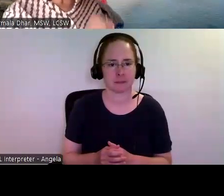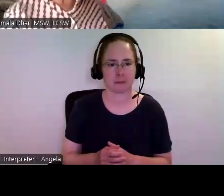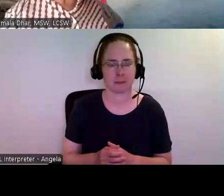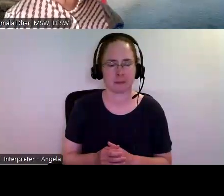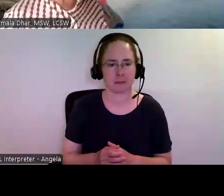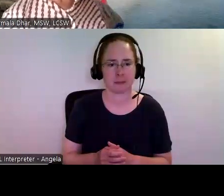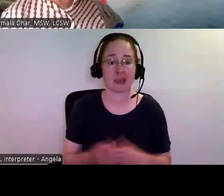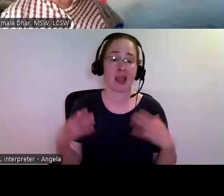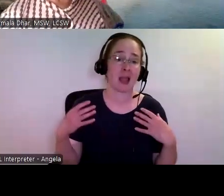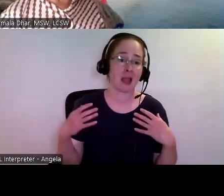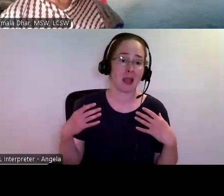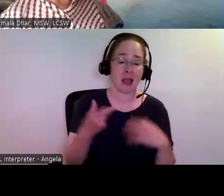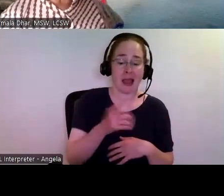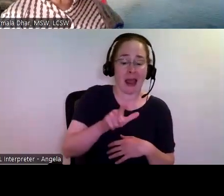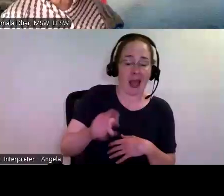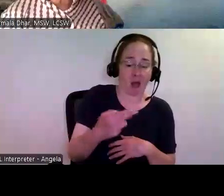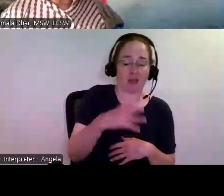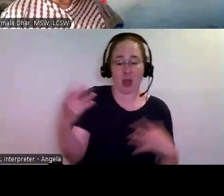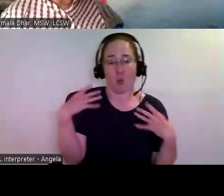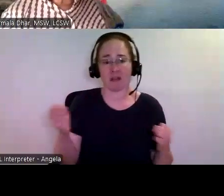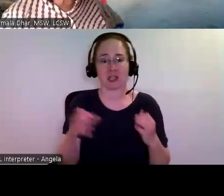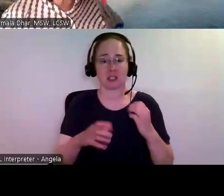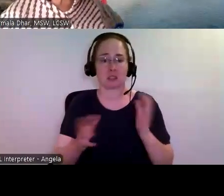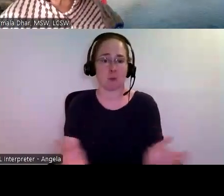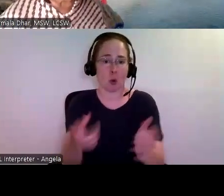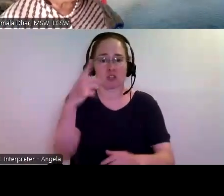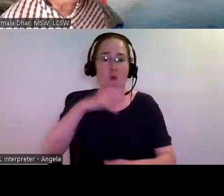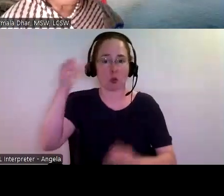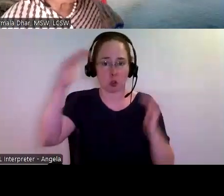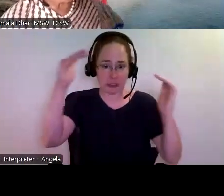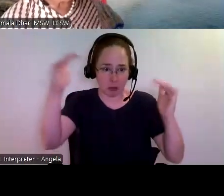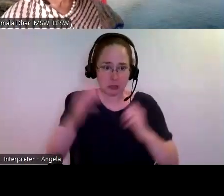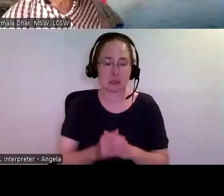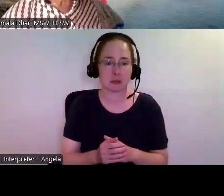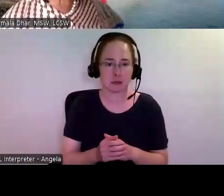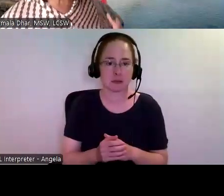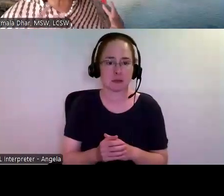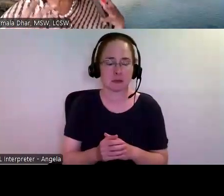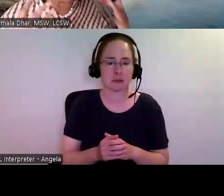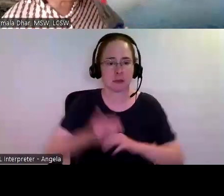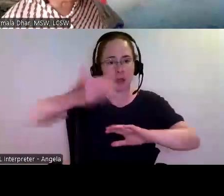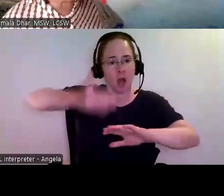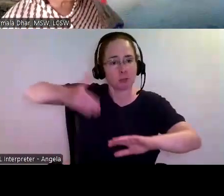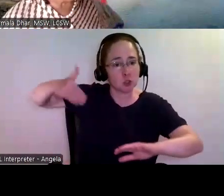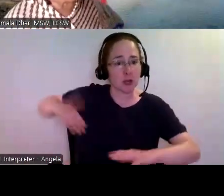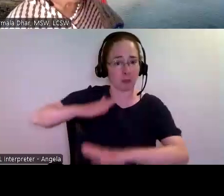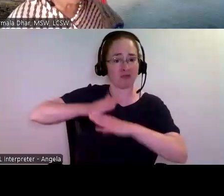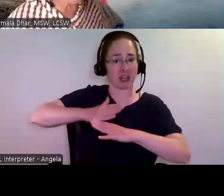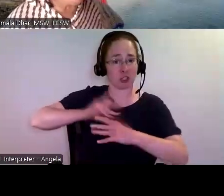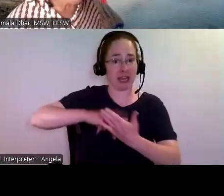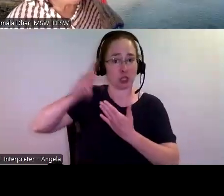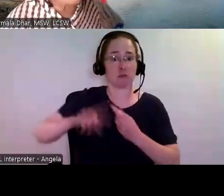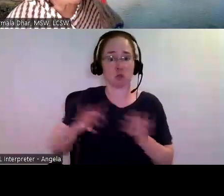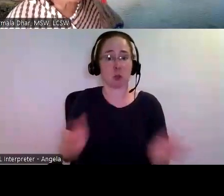We are doing health and wellness promotion for older adults, upstream prevention initiatives to promote resilience and